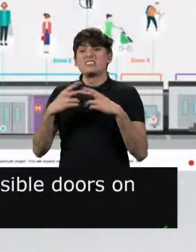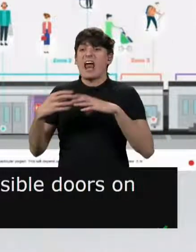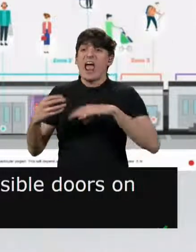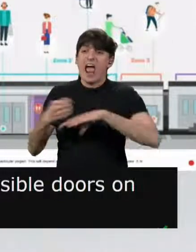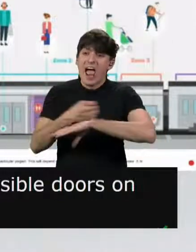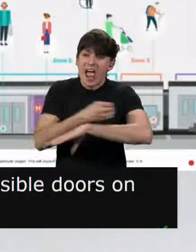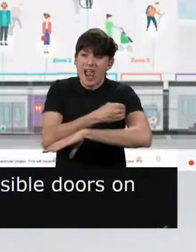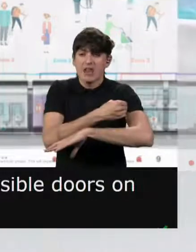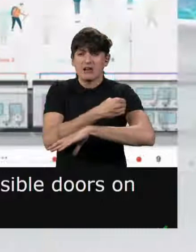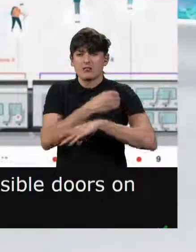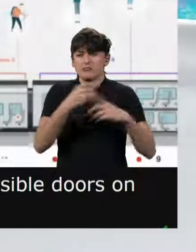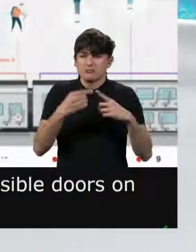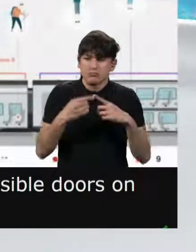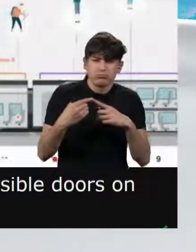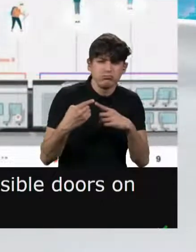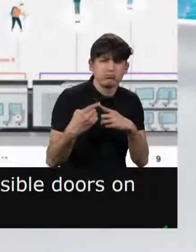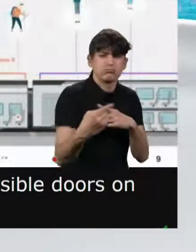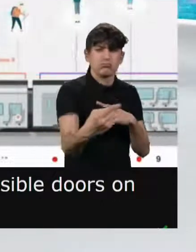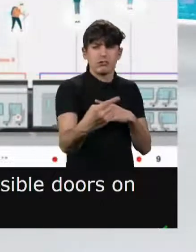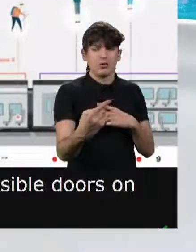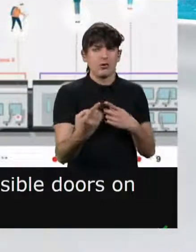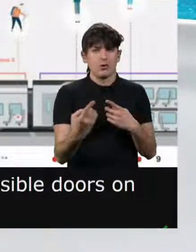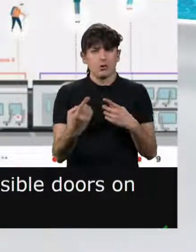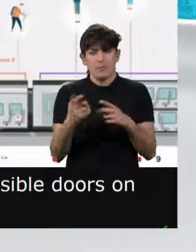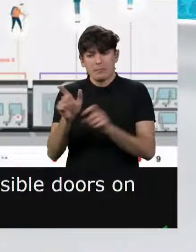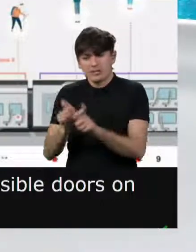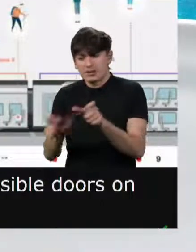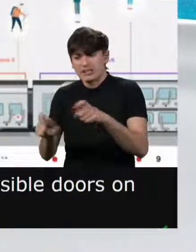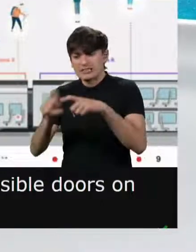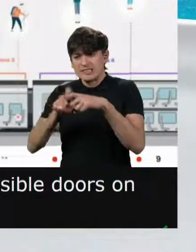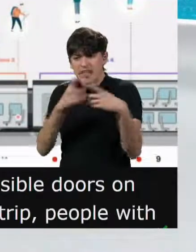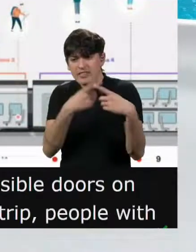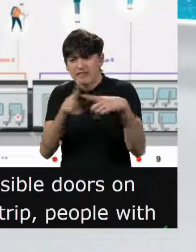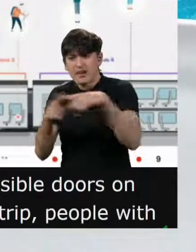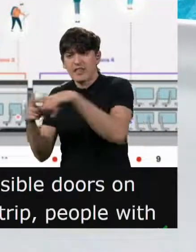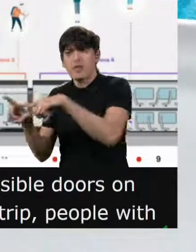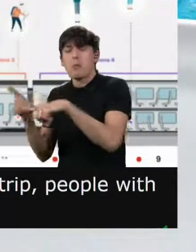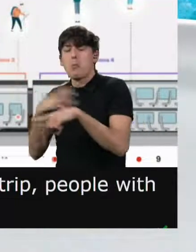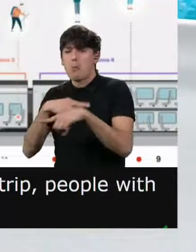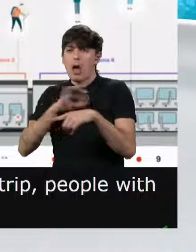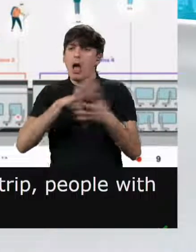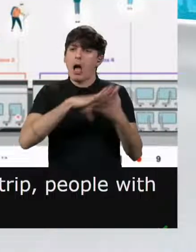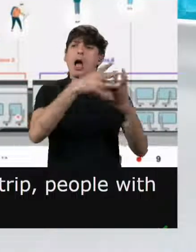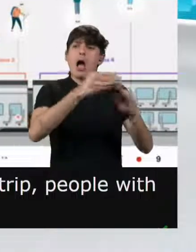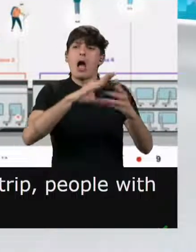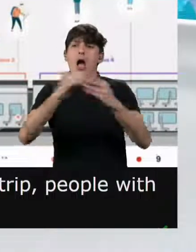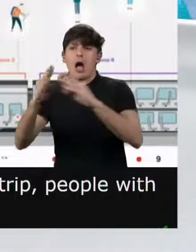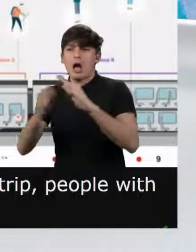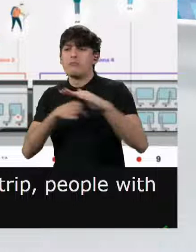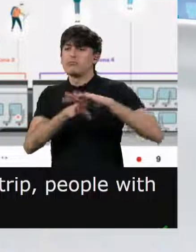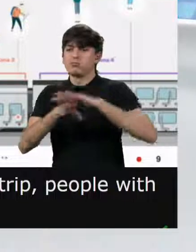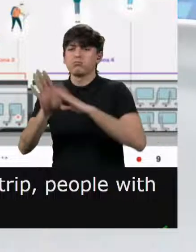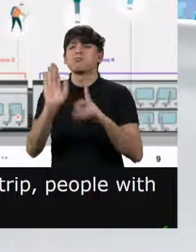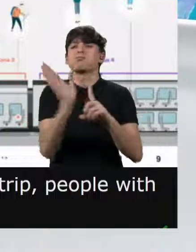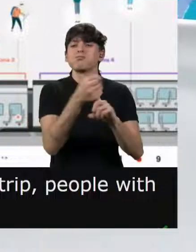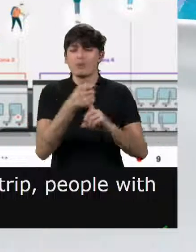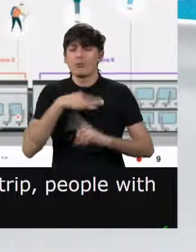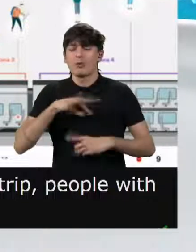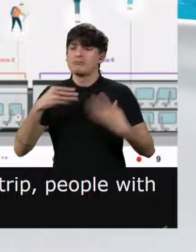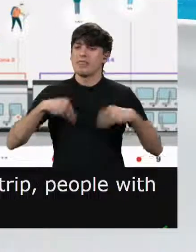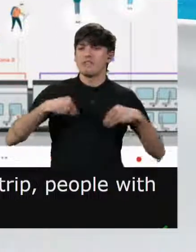during the course of the trip, people with different characteristics can find the best way